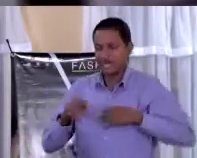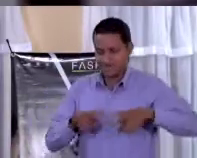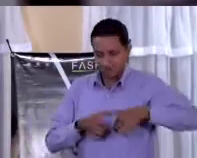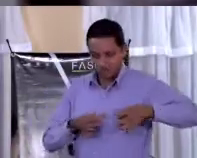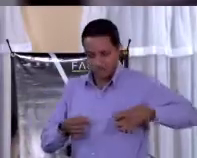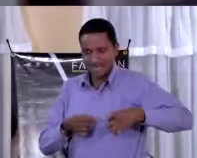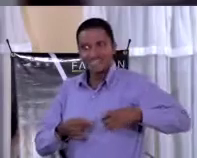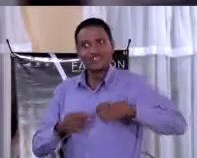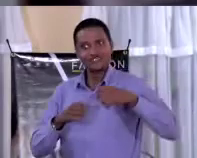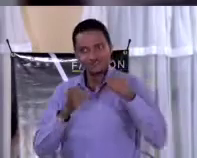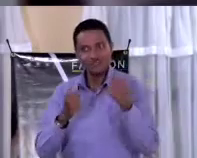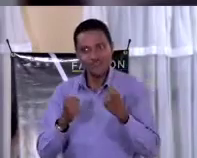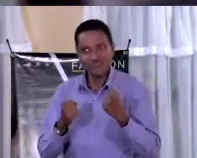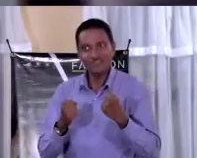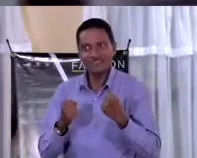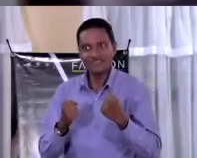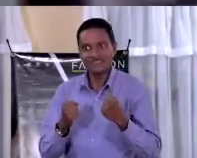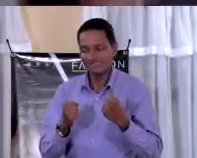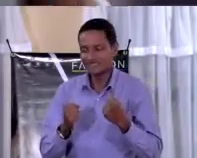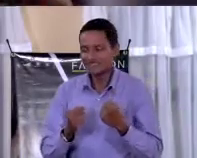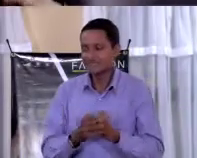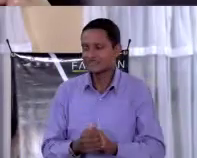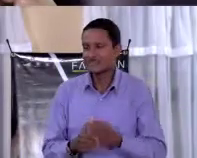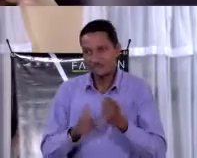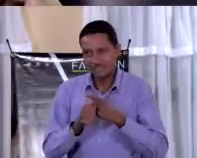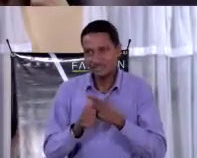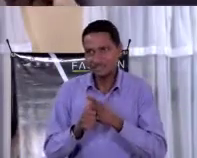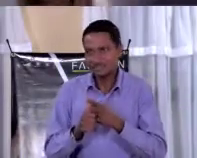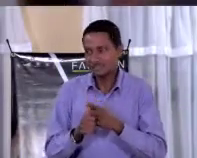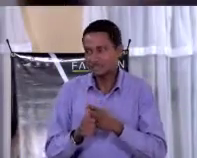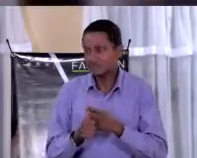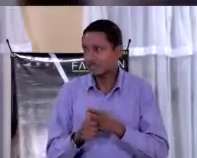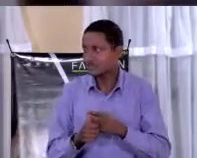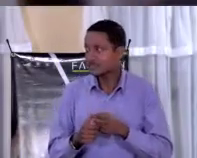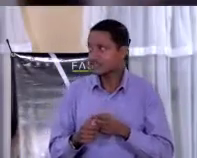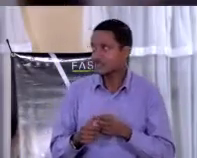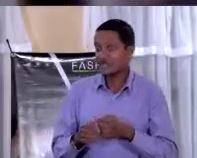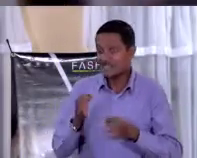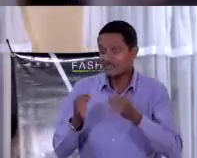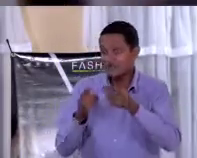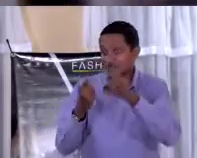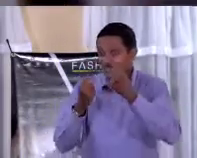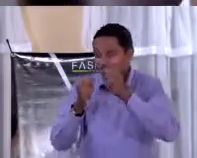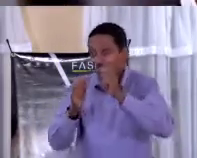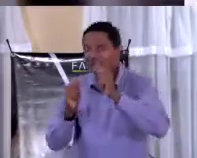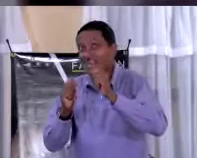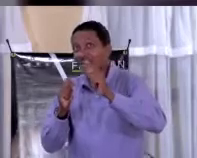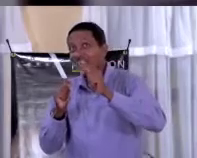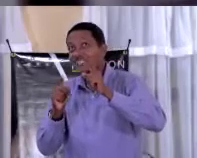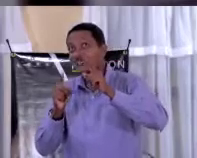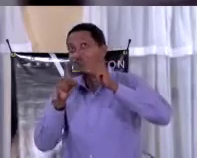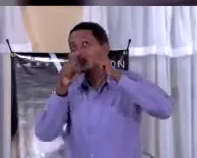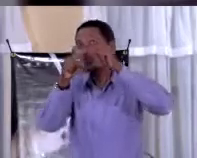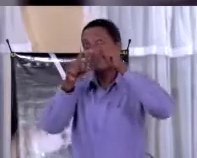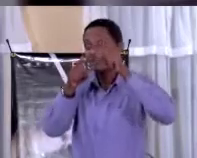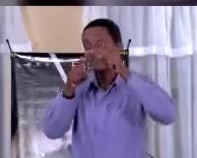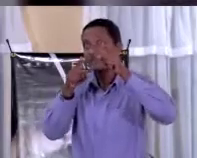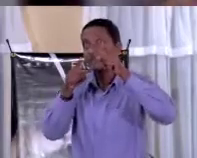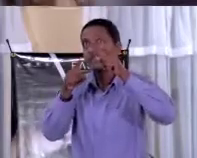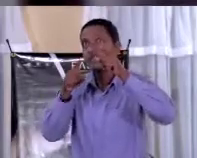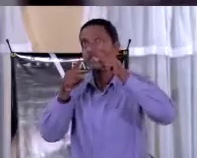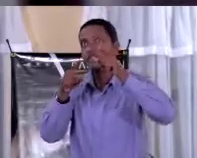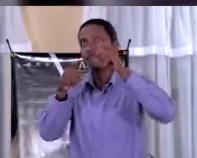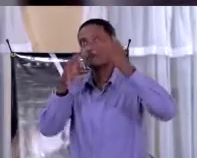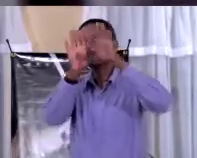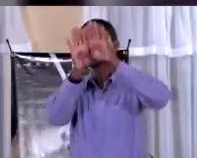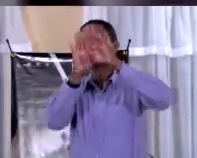back to the drawing board. Because the only way in is through the method. Their method. We borrow from their method, just